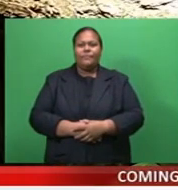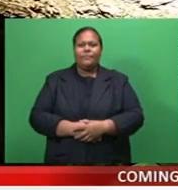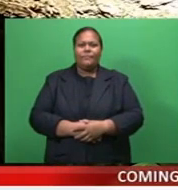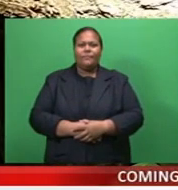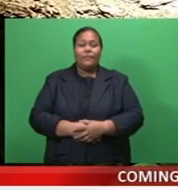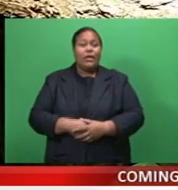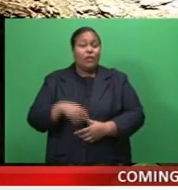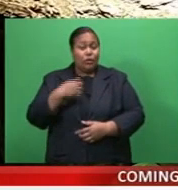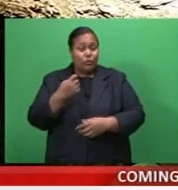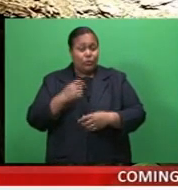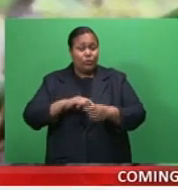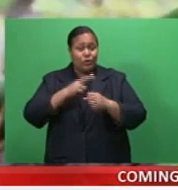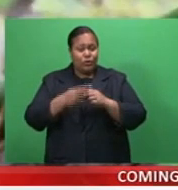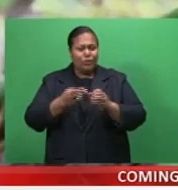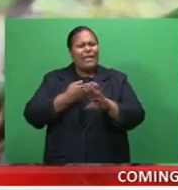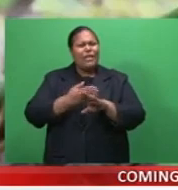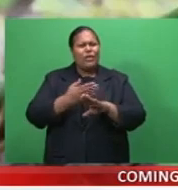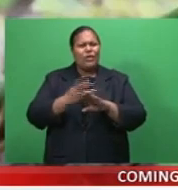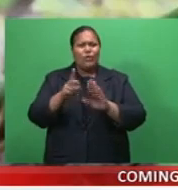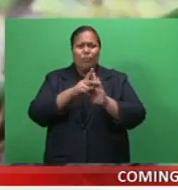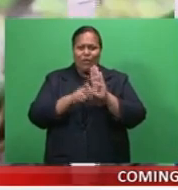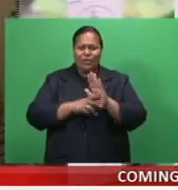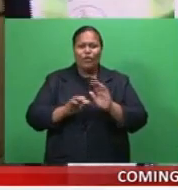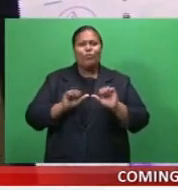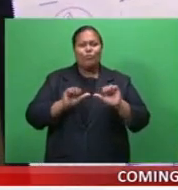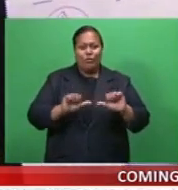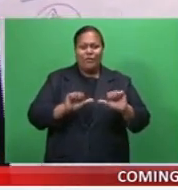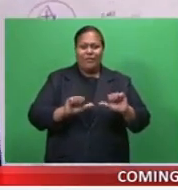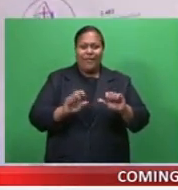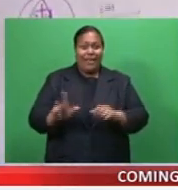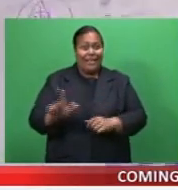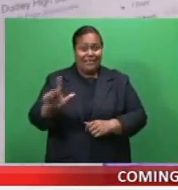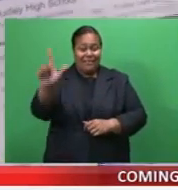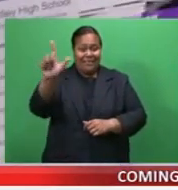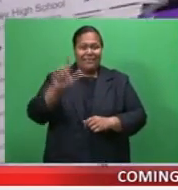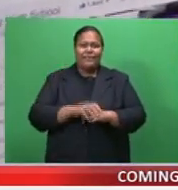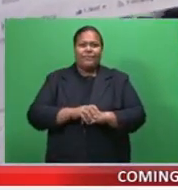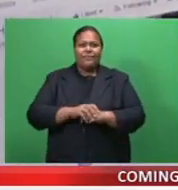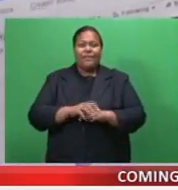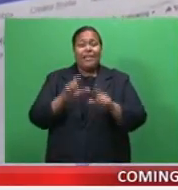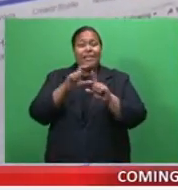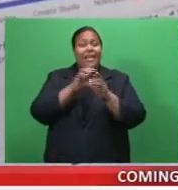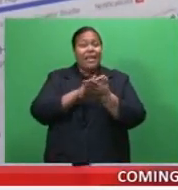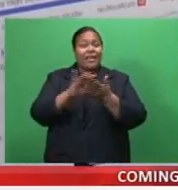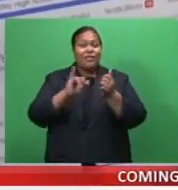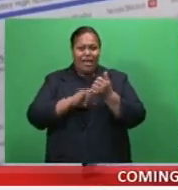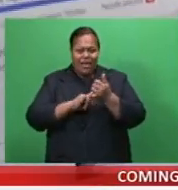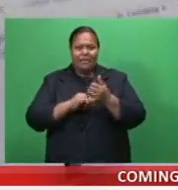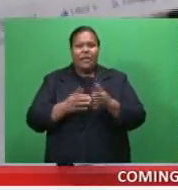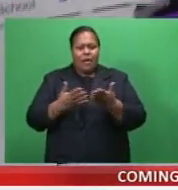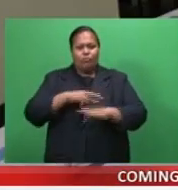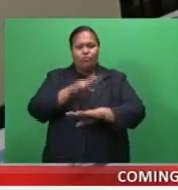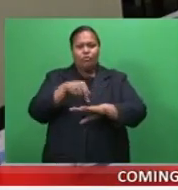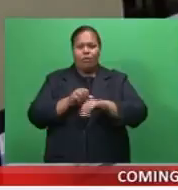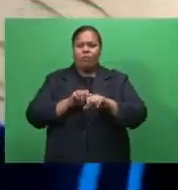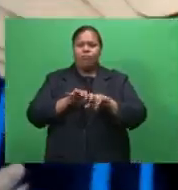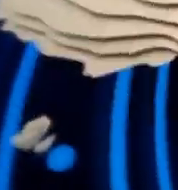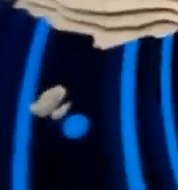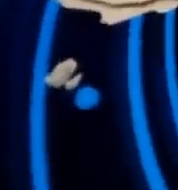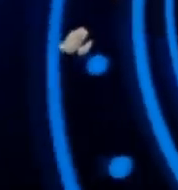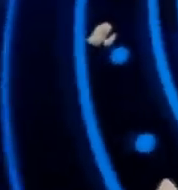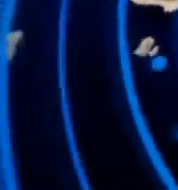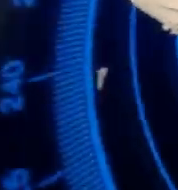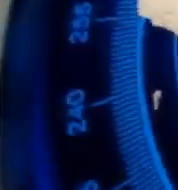Up ahead, new policy to protect iguanas. And Dudley High School goes regional.